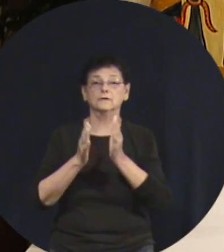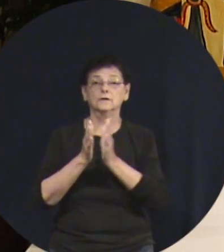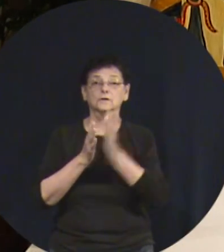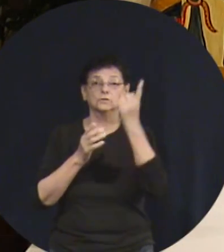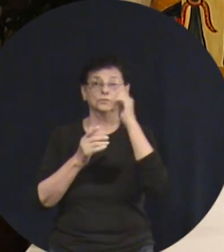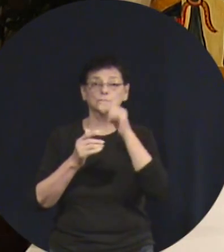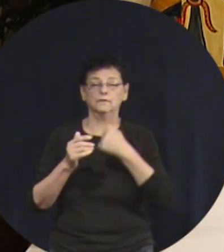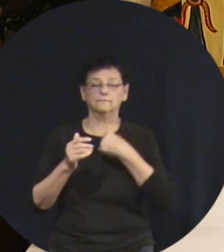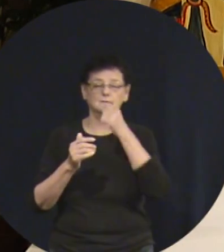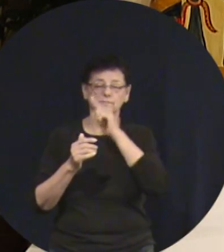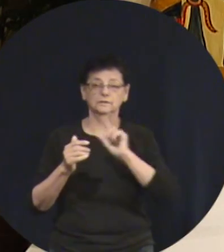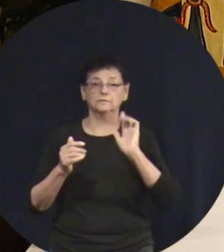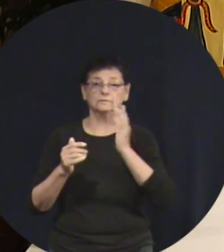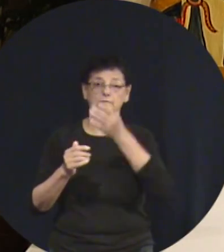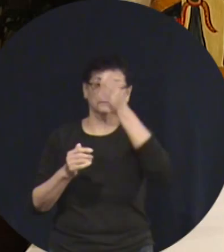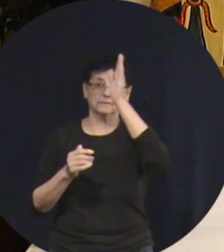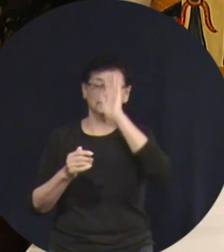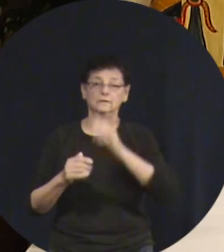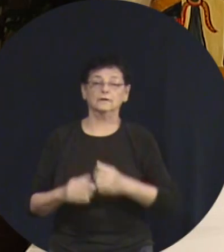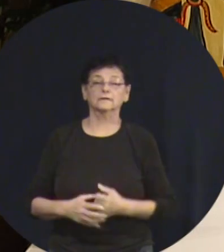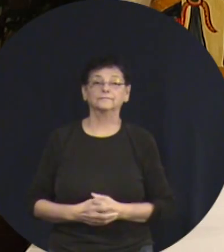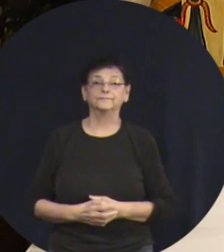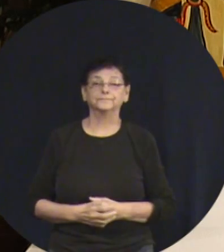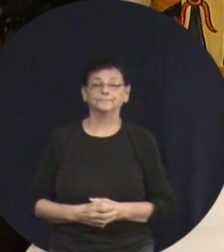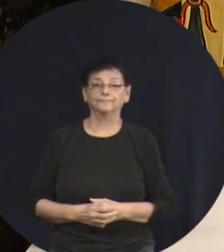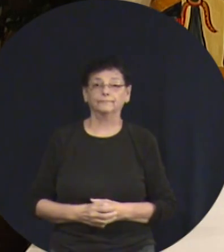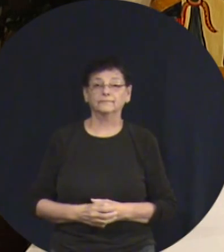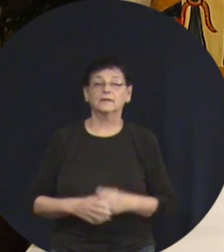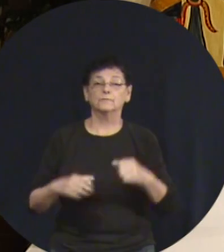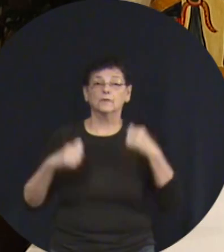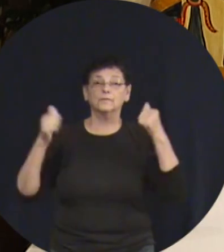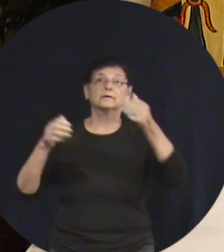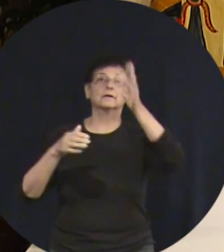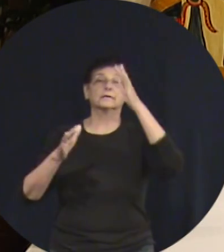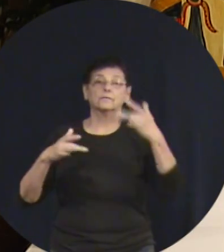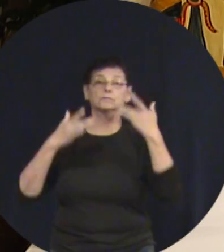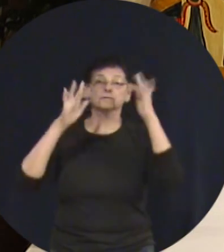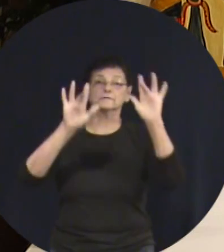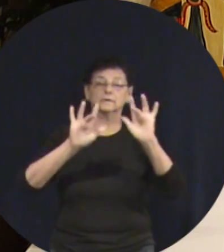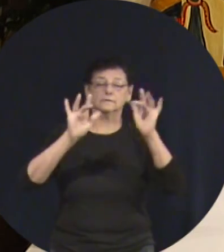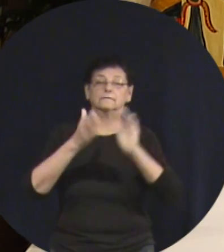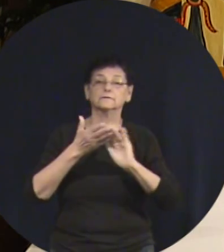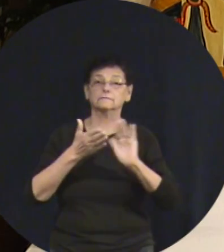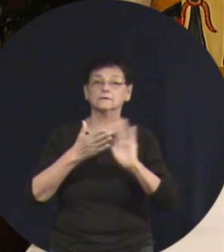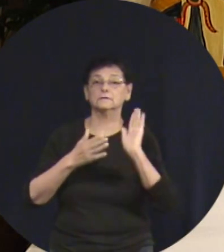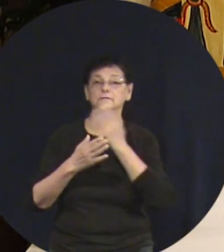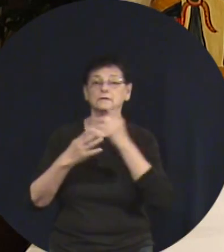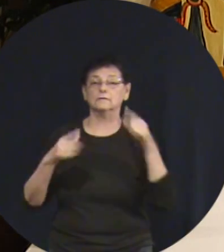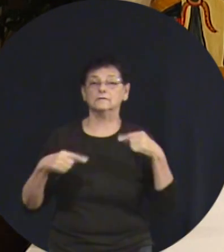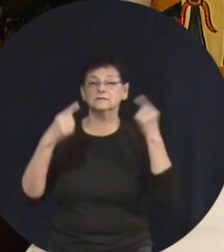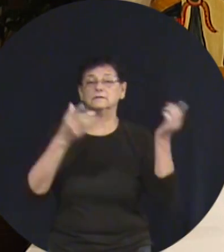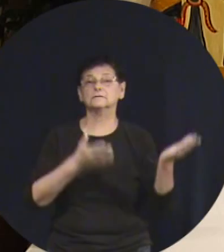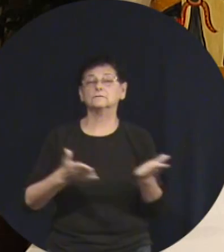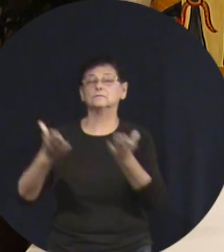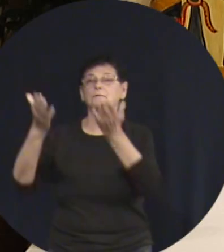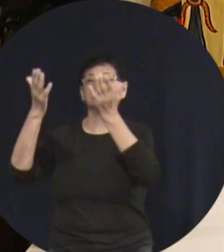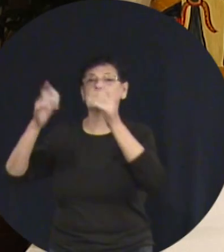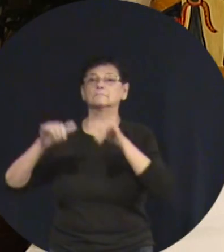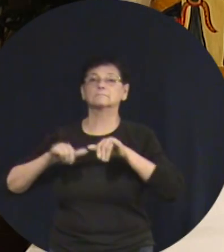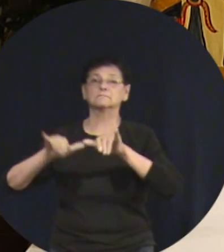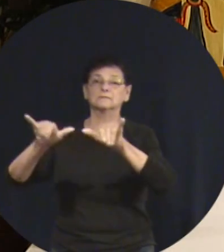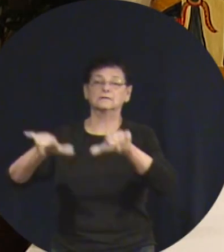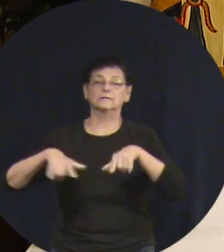and sisters, to pray for me to the Lord our God. May Almighty God have mercy on us, forgive us our sins, and bring us